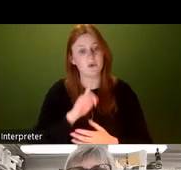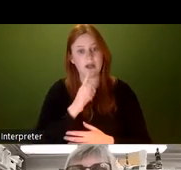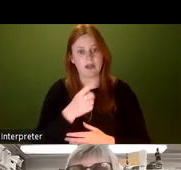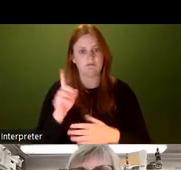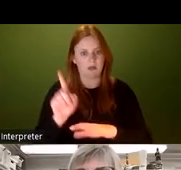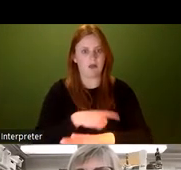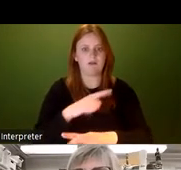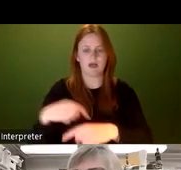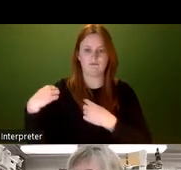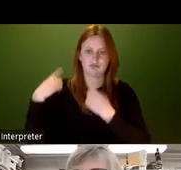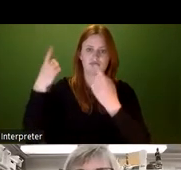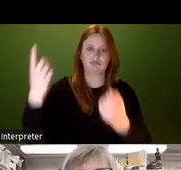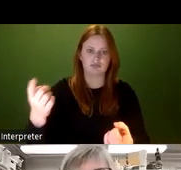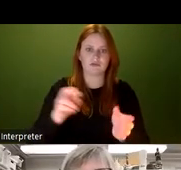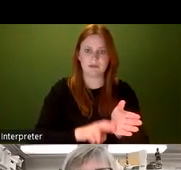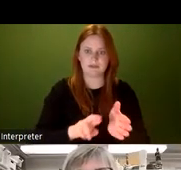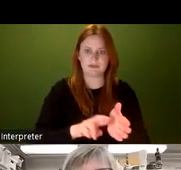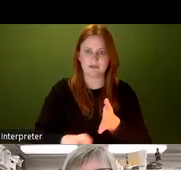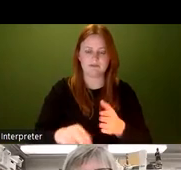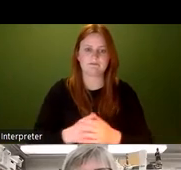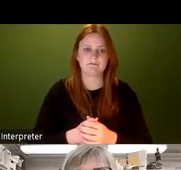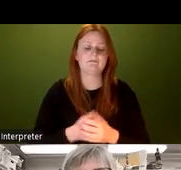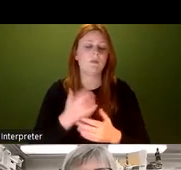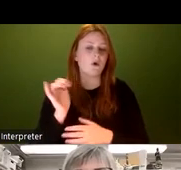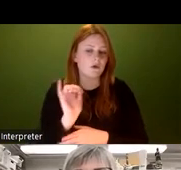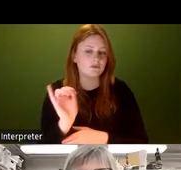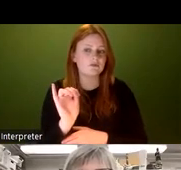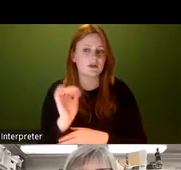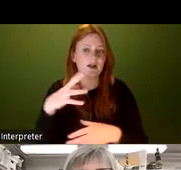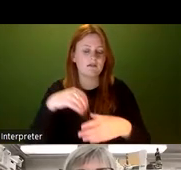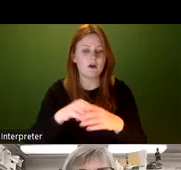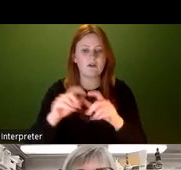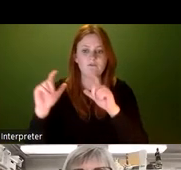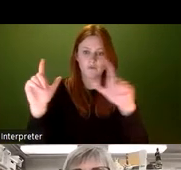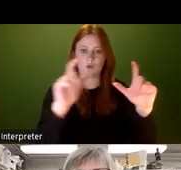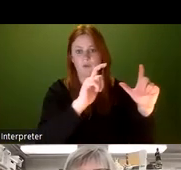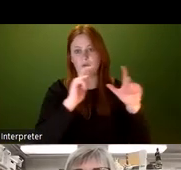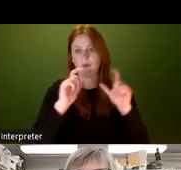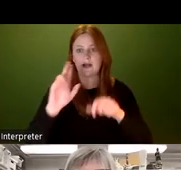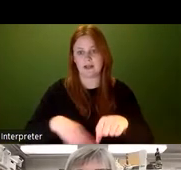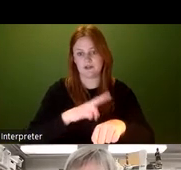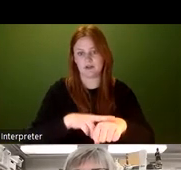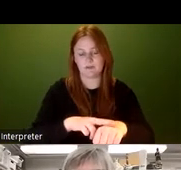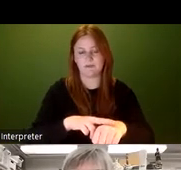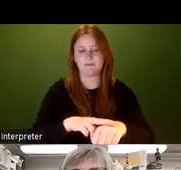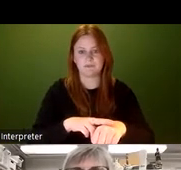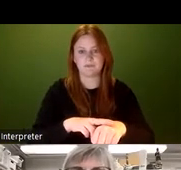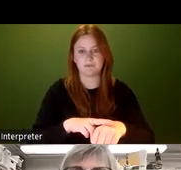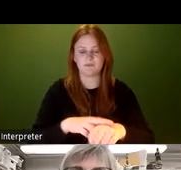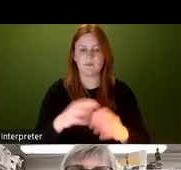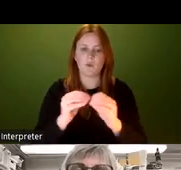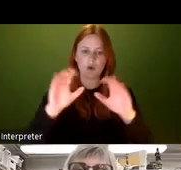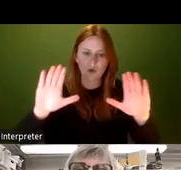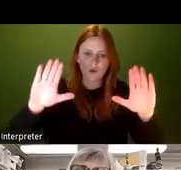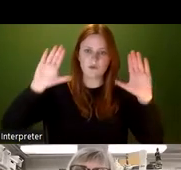time, which often involves photographing nature, and it's a very close-up view of